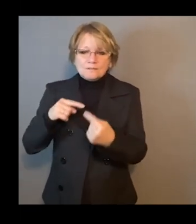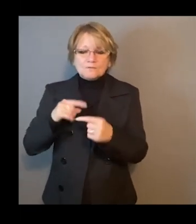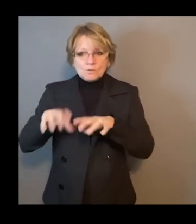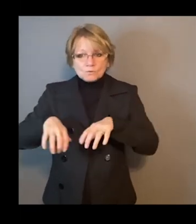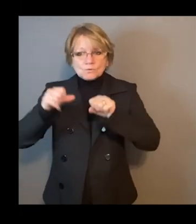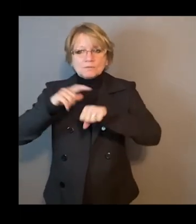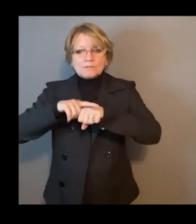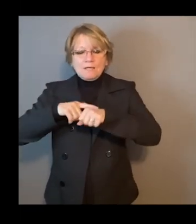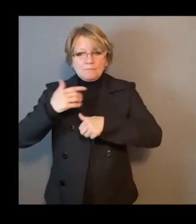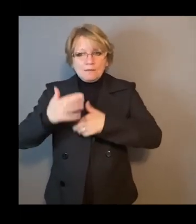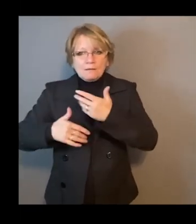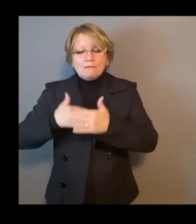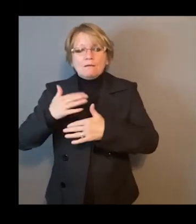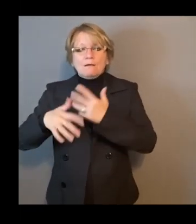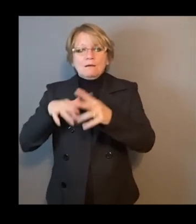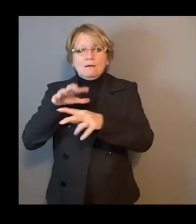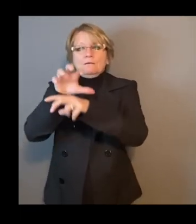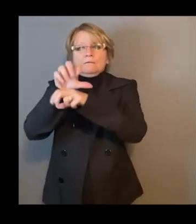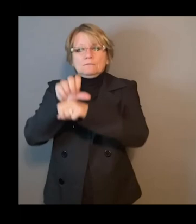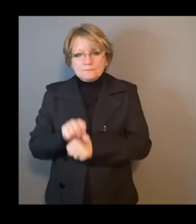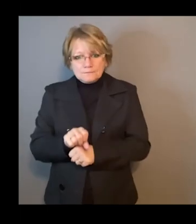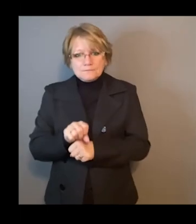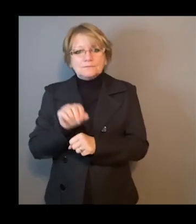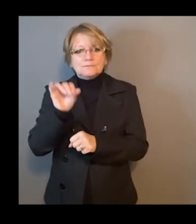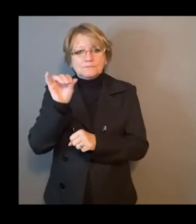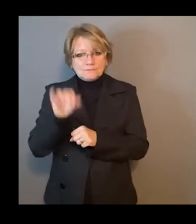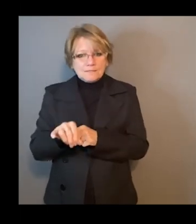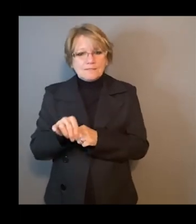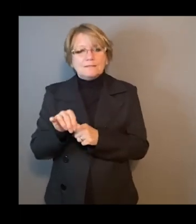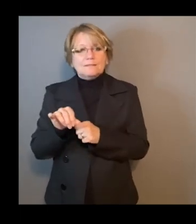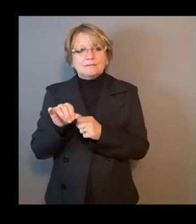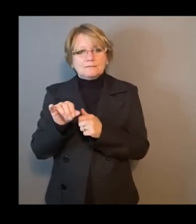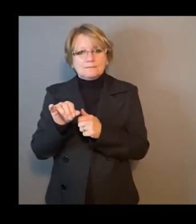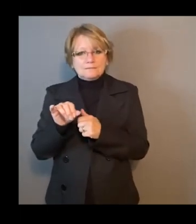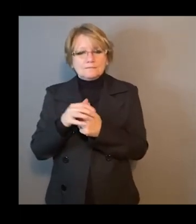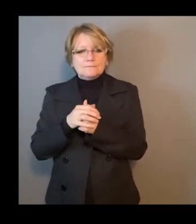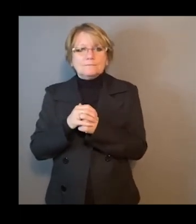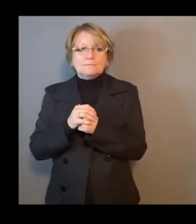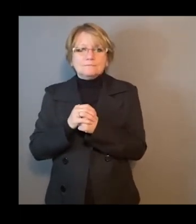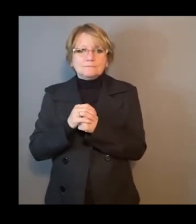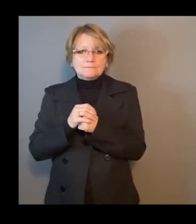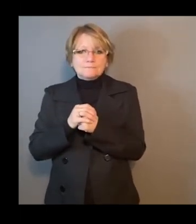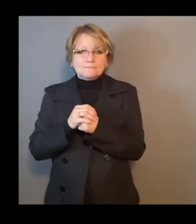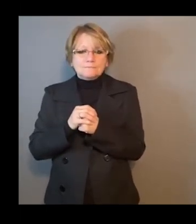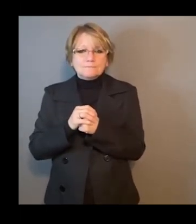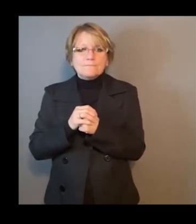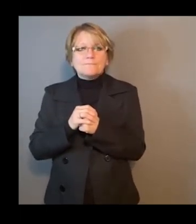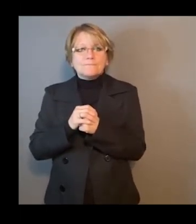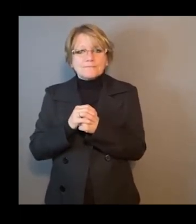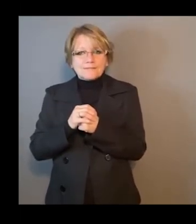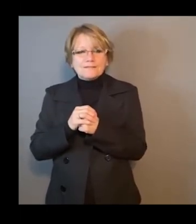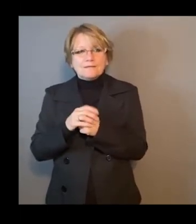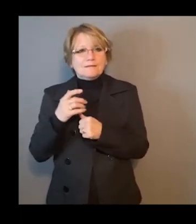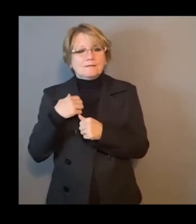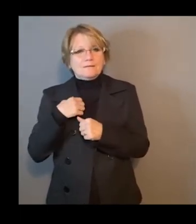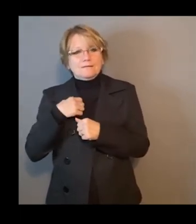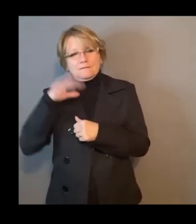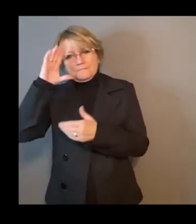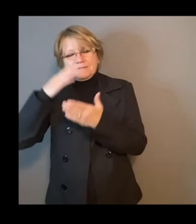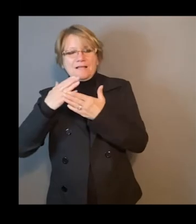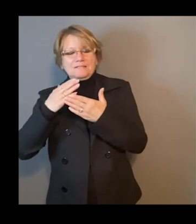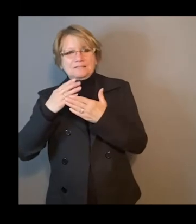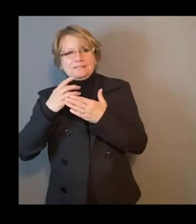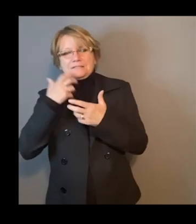it took me some time to get adjusted to the new life. Cause I've gone through a lot in a short period of time. Sorry, that's my son.